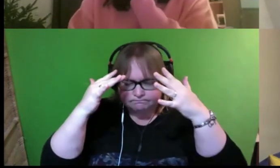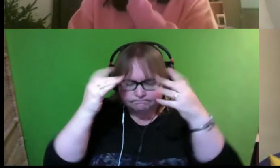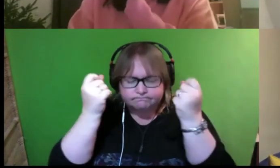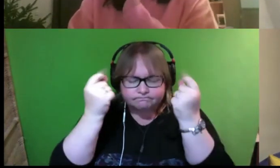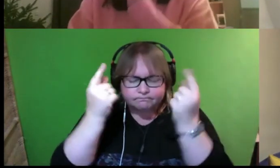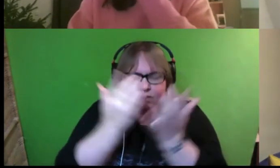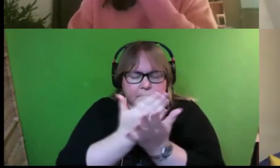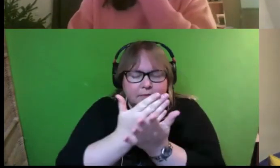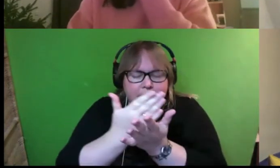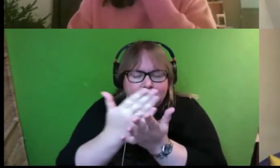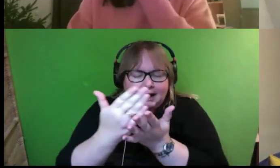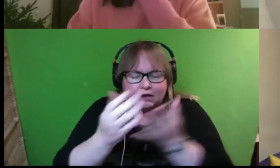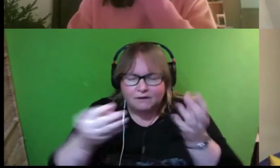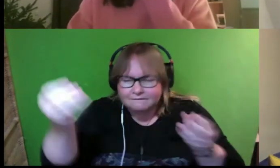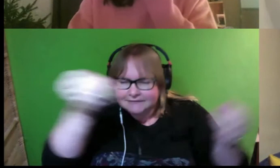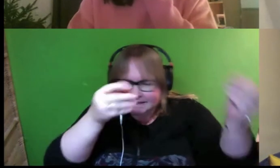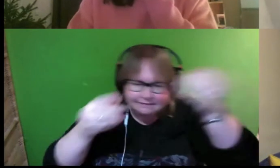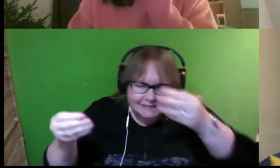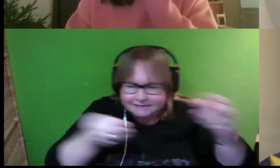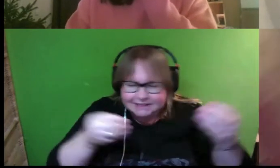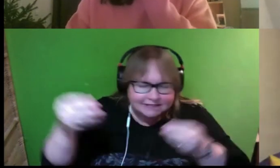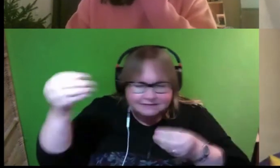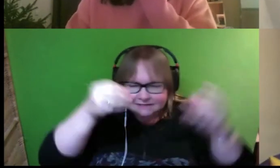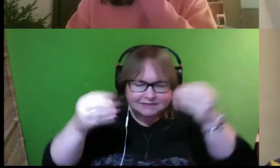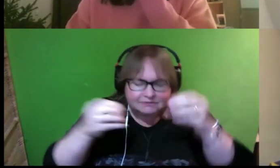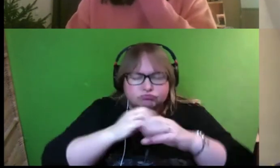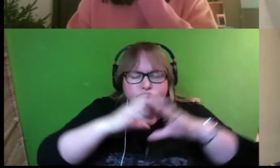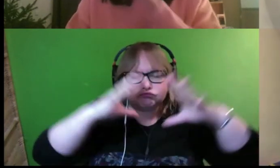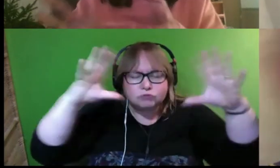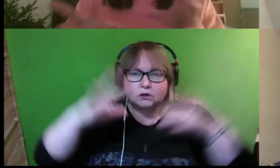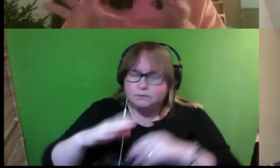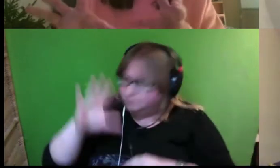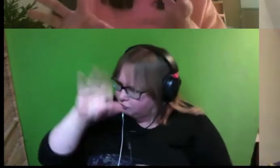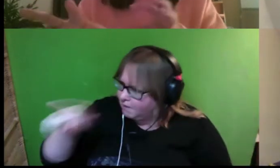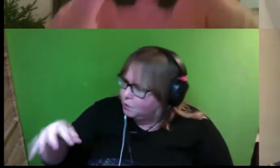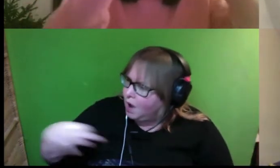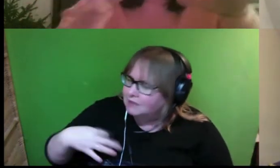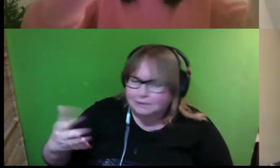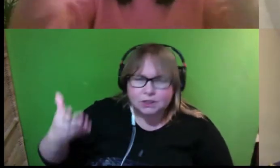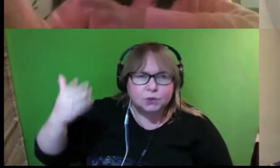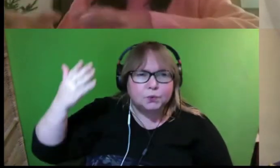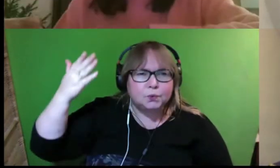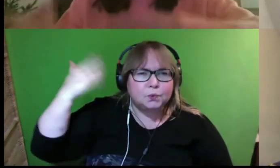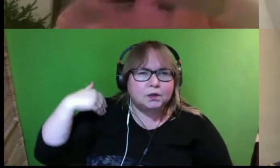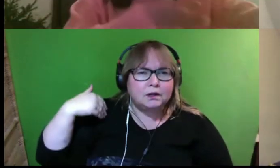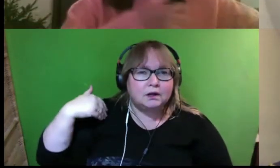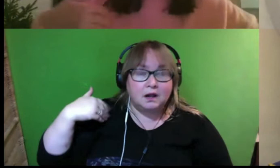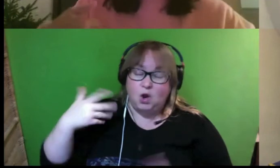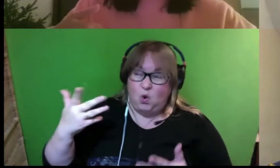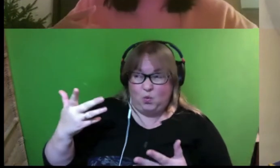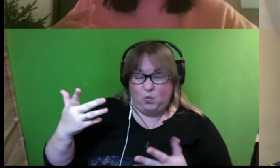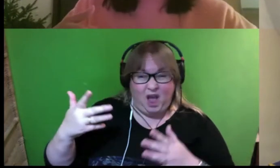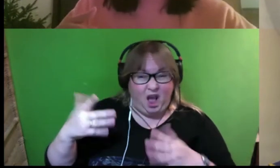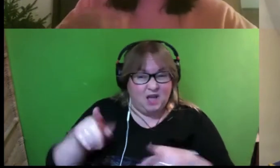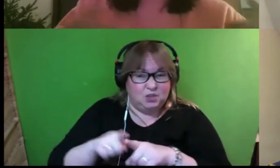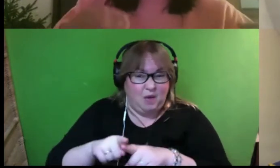I remember you asked me, Priya, ages ago, because we're also doing on top of all of this, we're also doing our